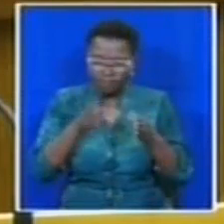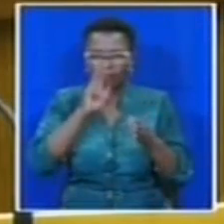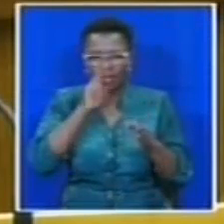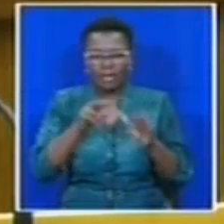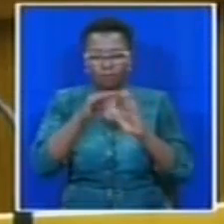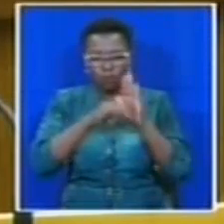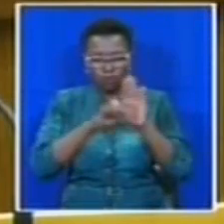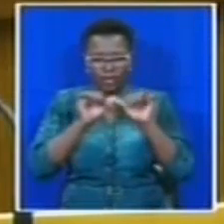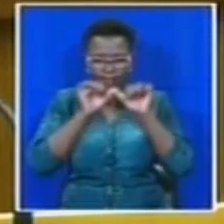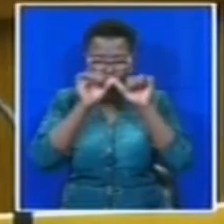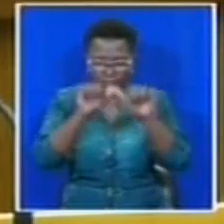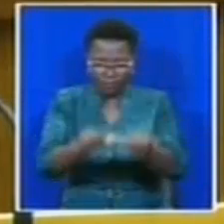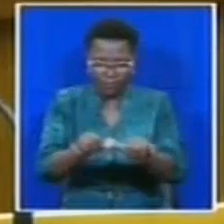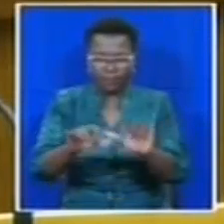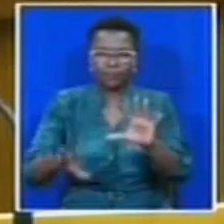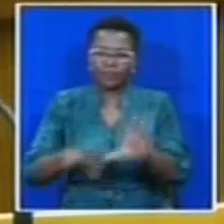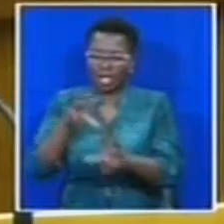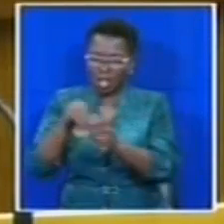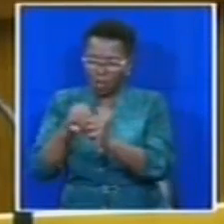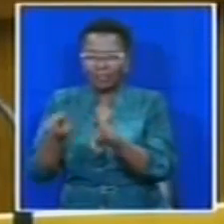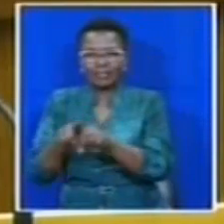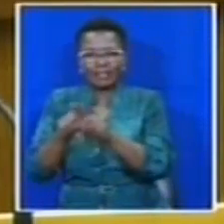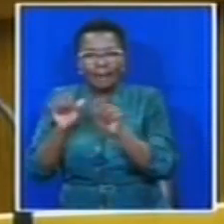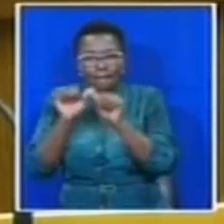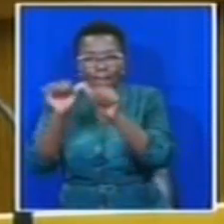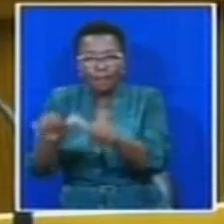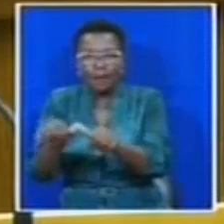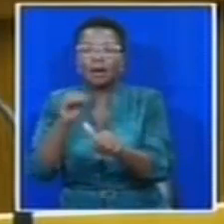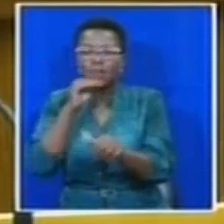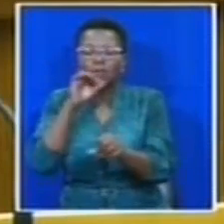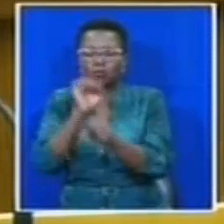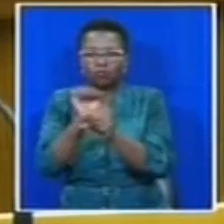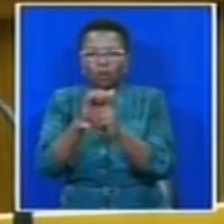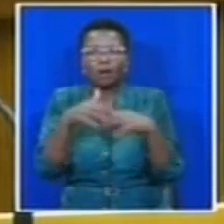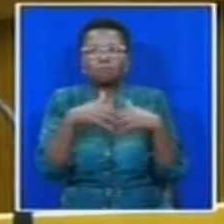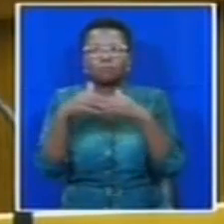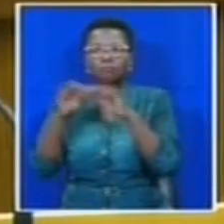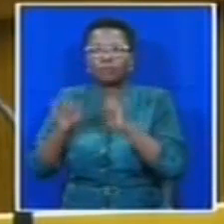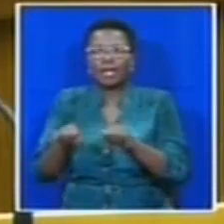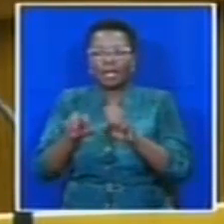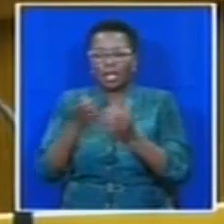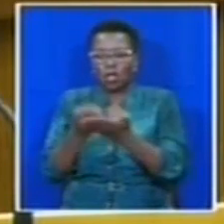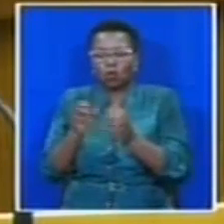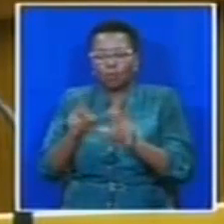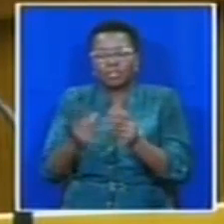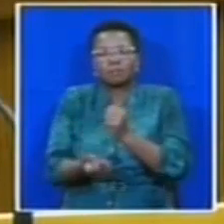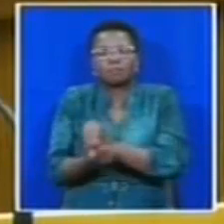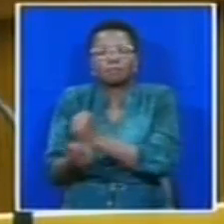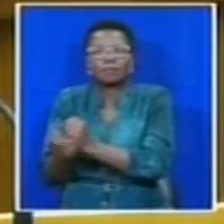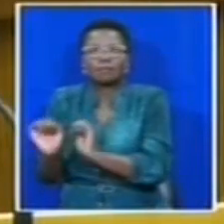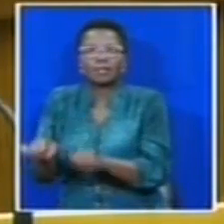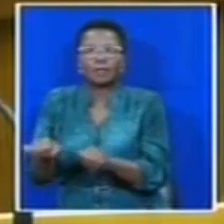and inclusivity, they will contribute to employment and broadening of economic opportunities. Properly designed